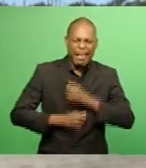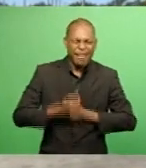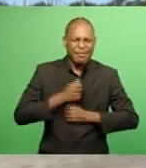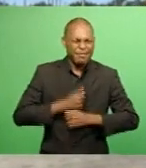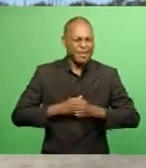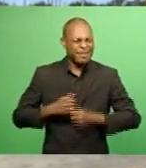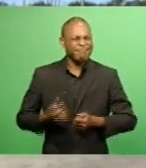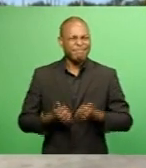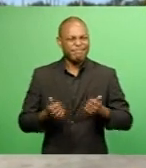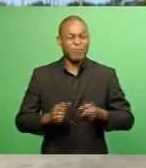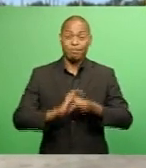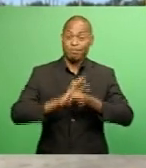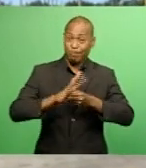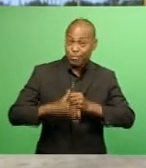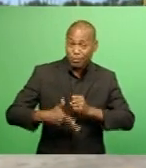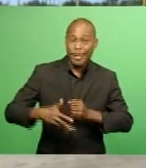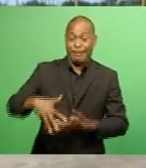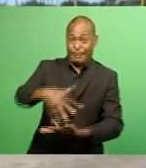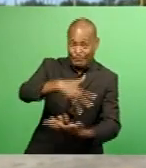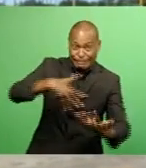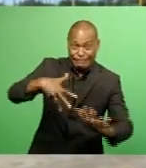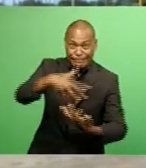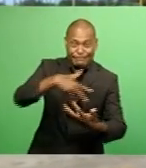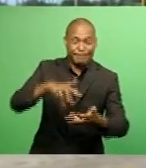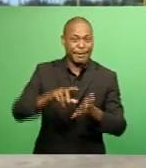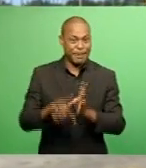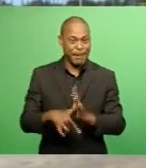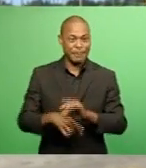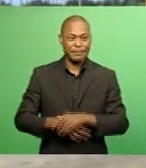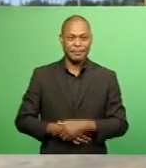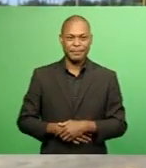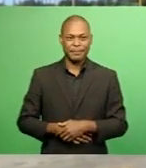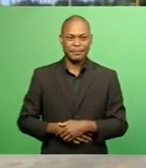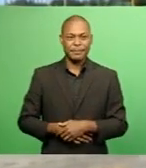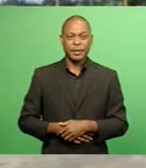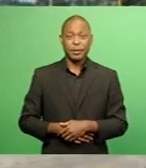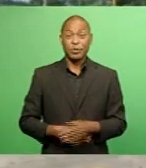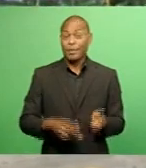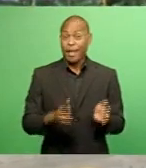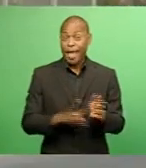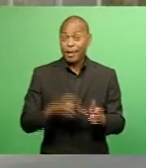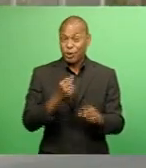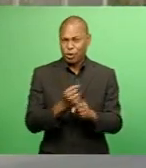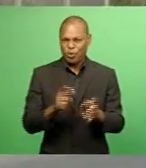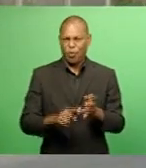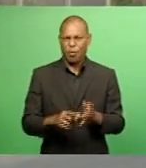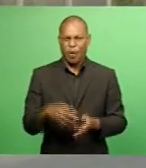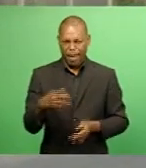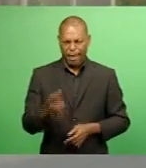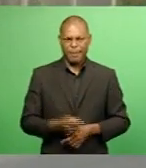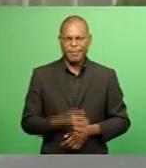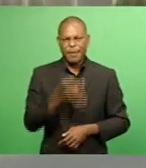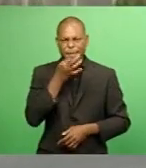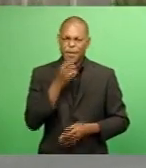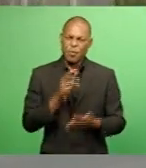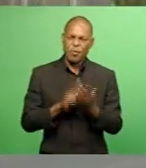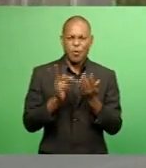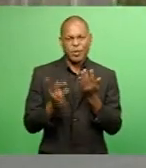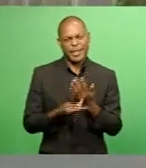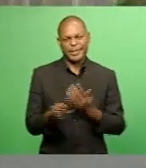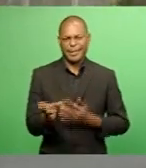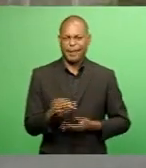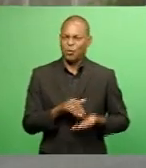this pandemic, and plus the TC Yasa. The non-profit organization has done a few projects similar to this to help the people of the